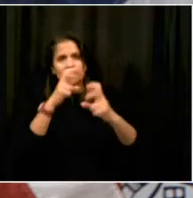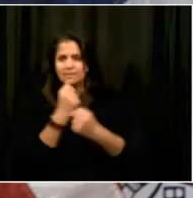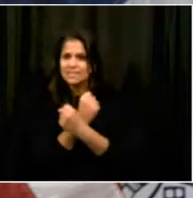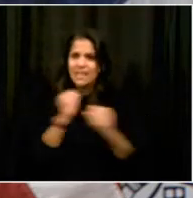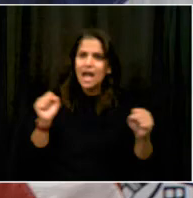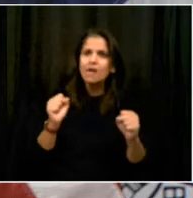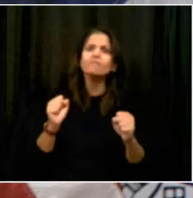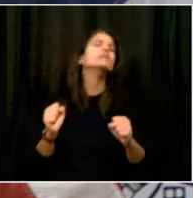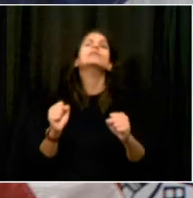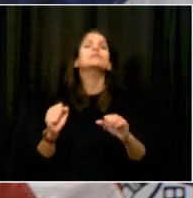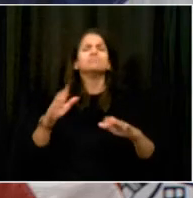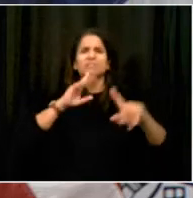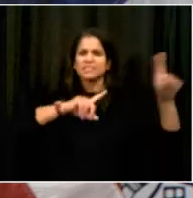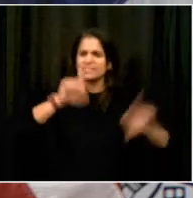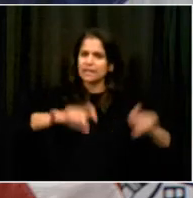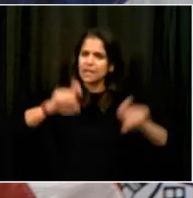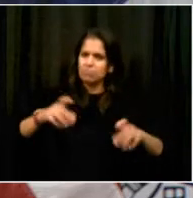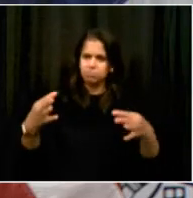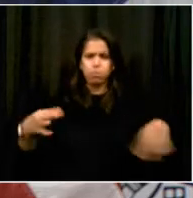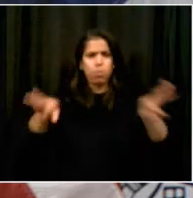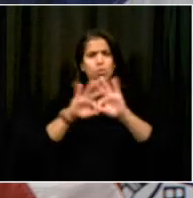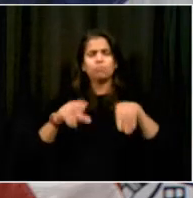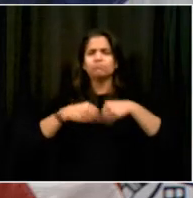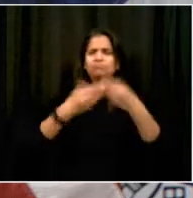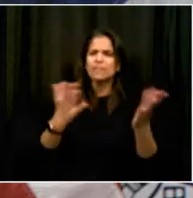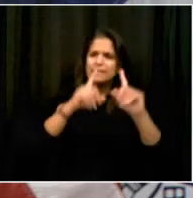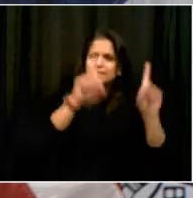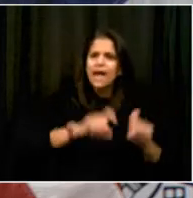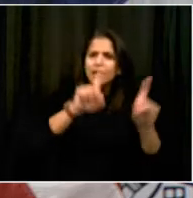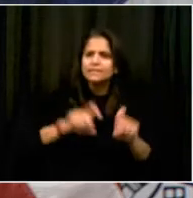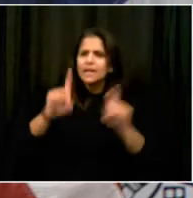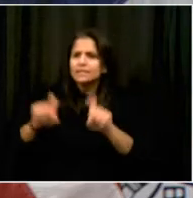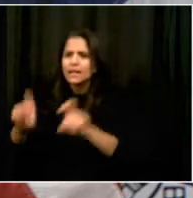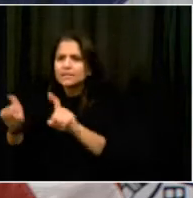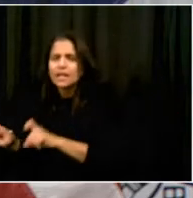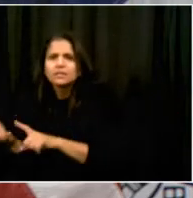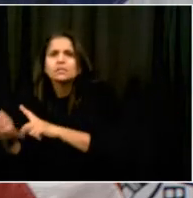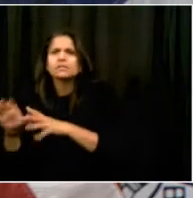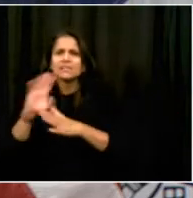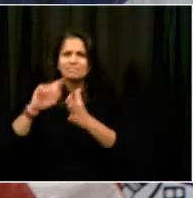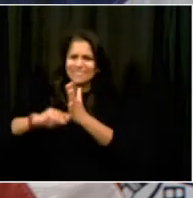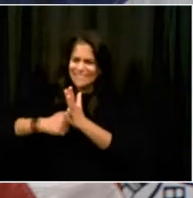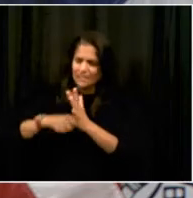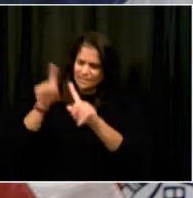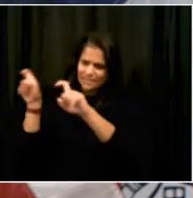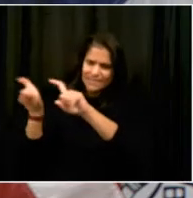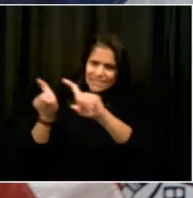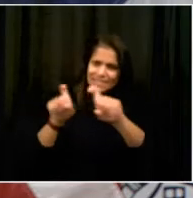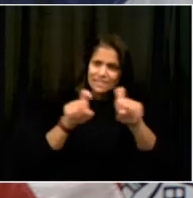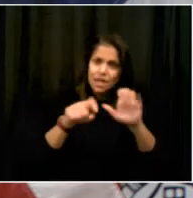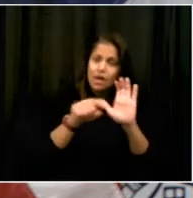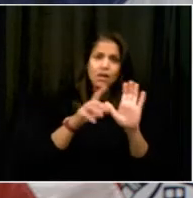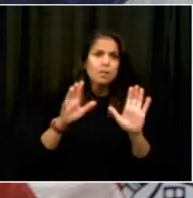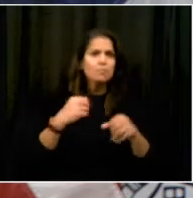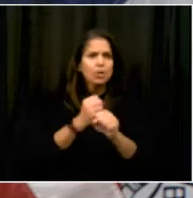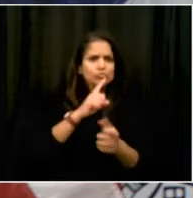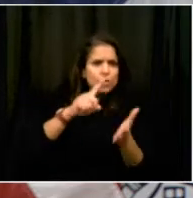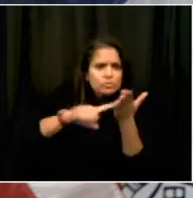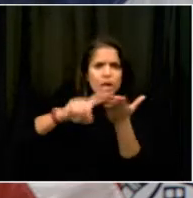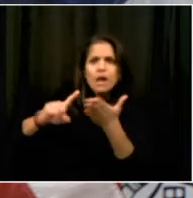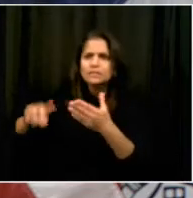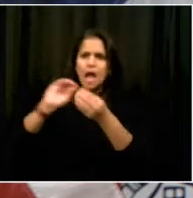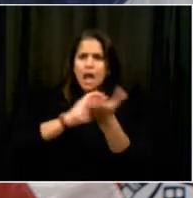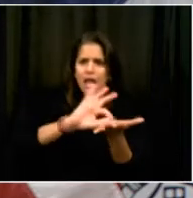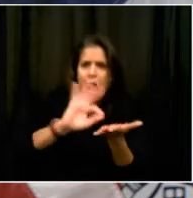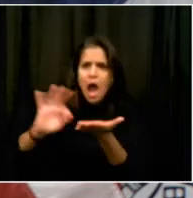It has worked time and again. It's been the difference maker. And we want to remind people, whether it's in our schools or any place else in this